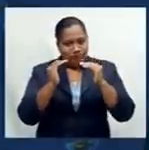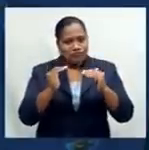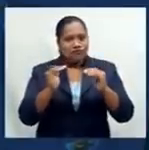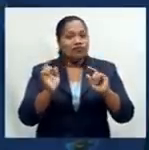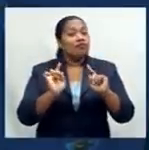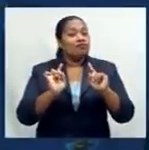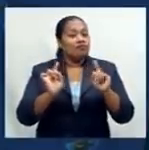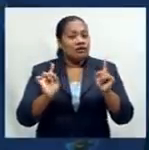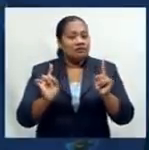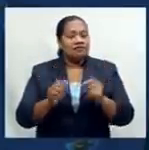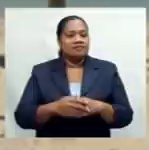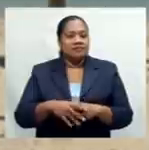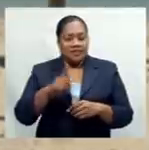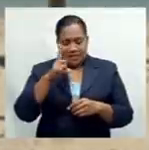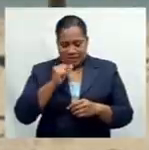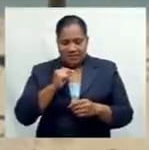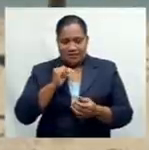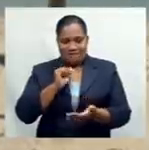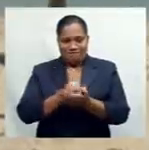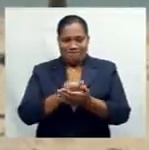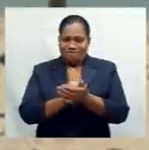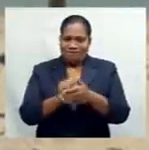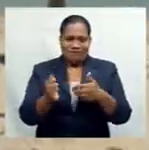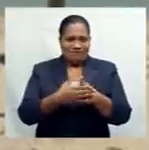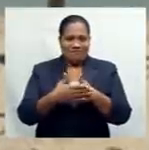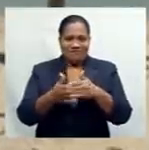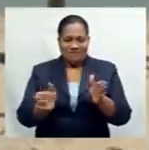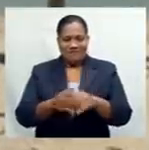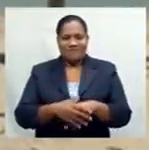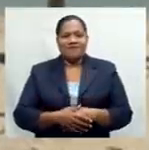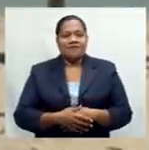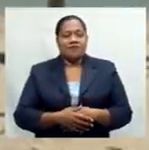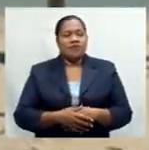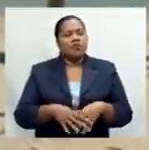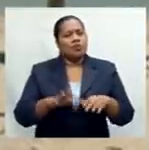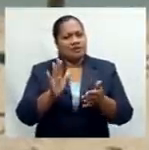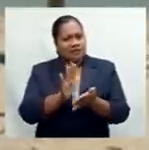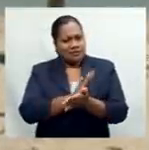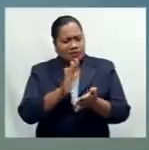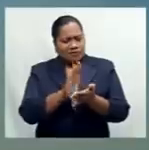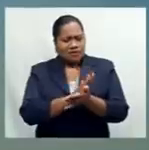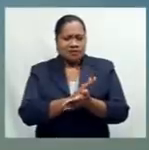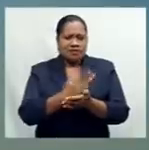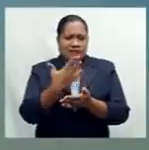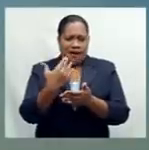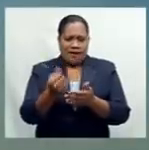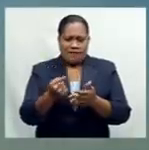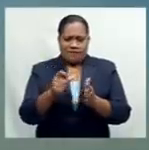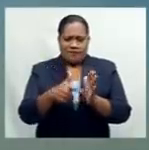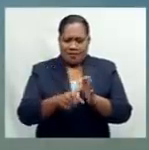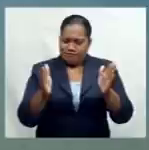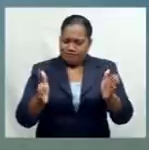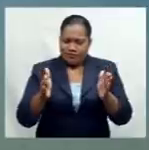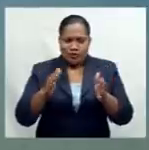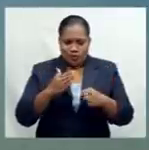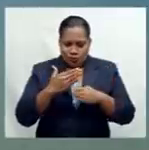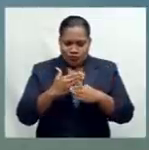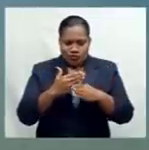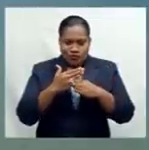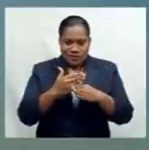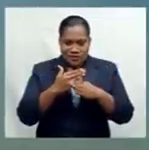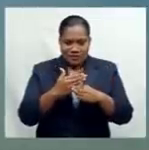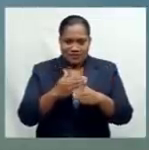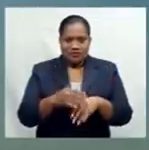the confirmed compliance. Stakeholders are also glad that there's a time frame they're able to work towards. The pandemic